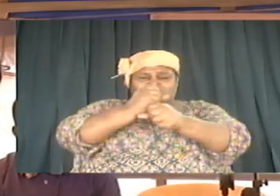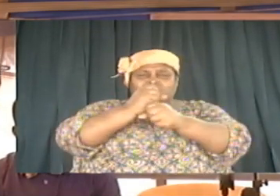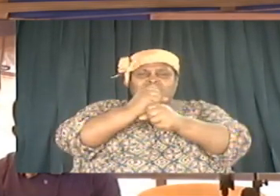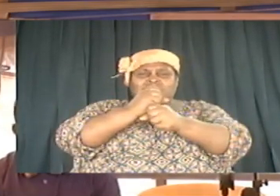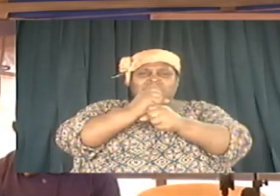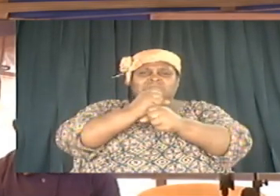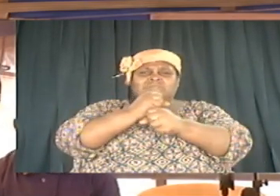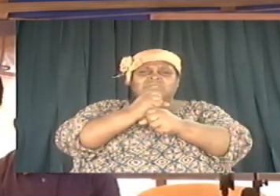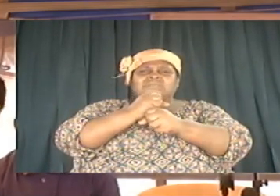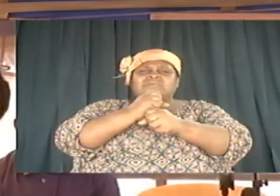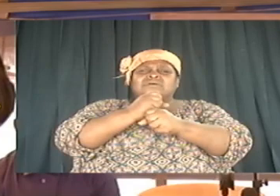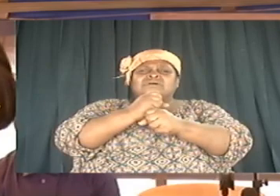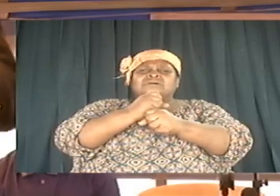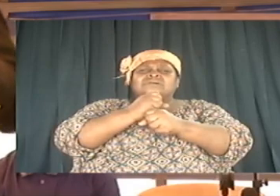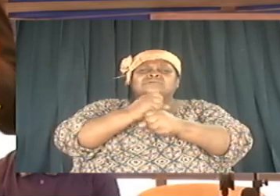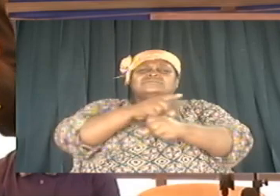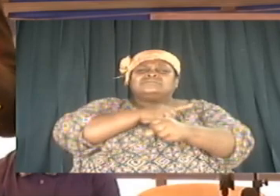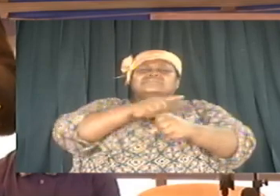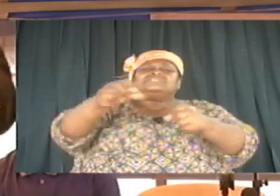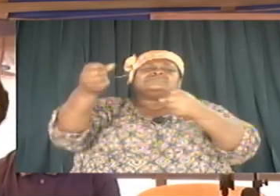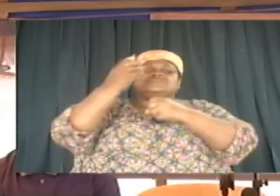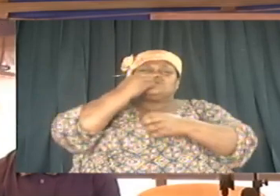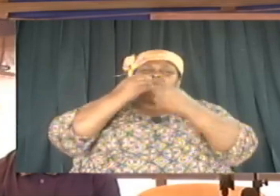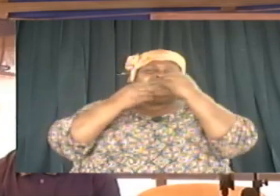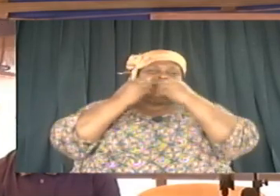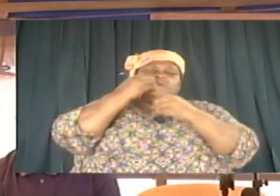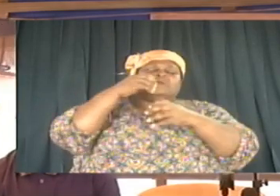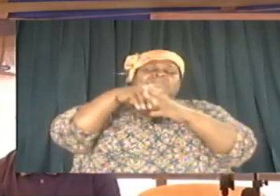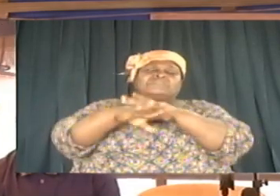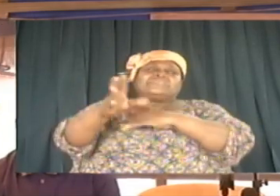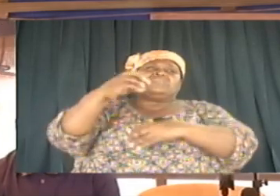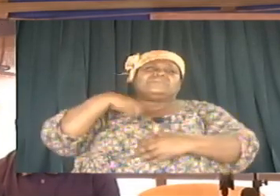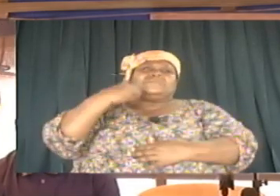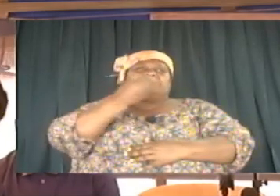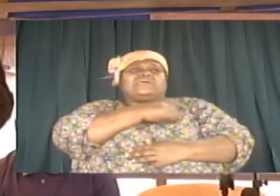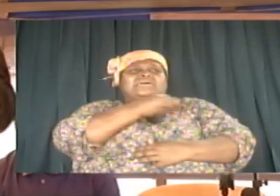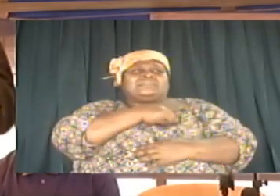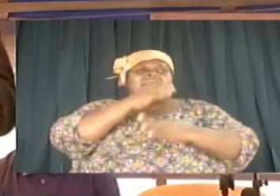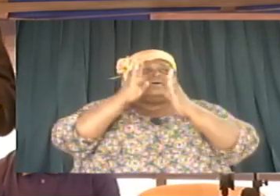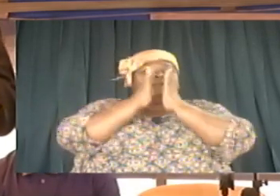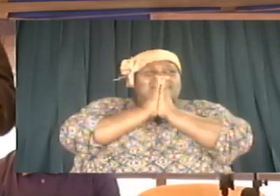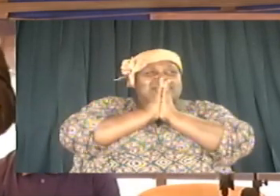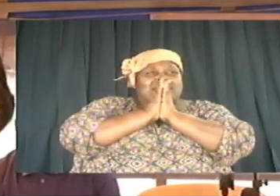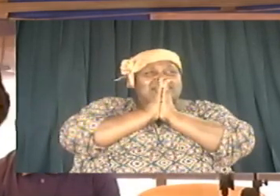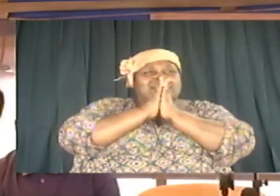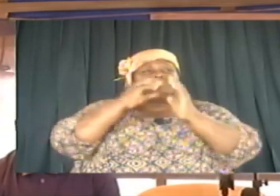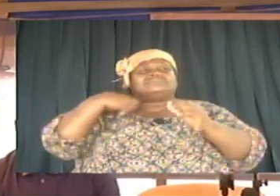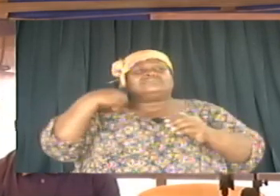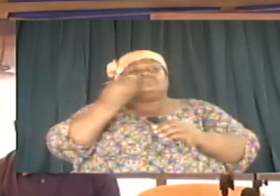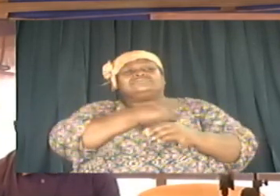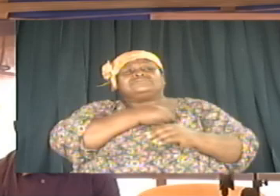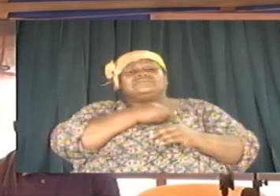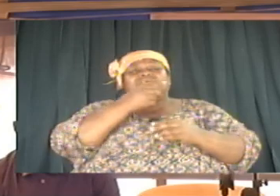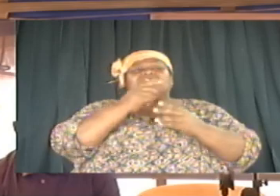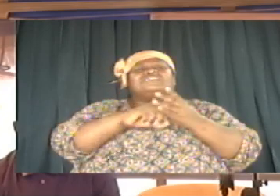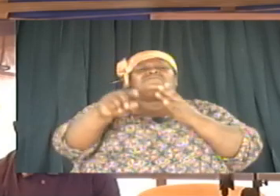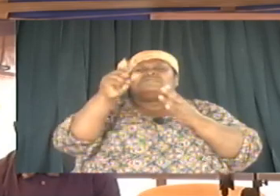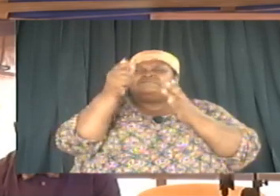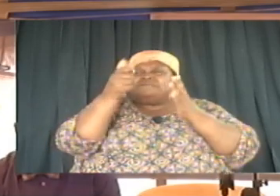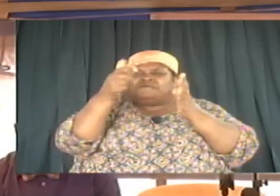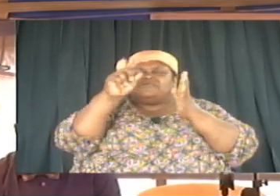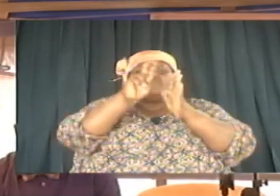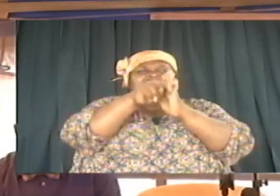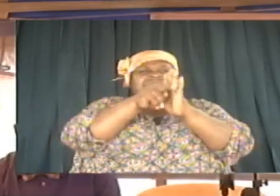the emblems in our hands, I'm going to ask us for a couple of seconds